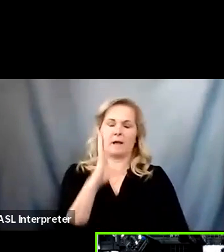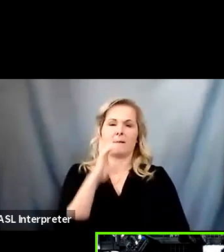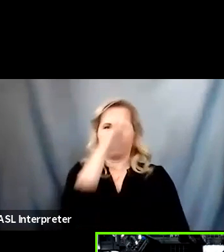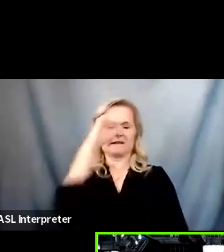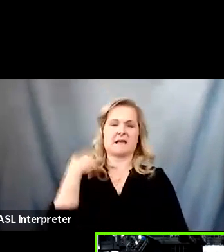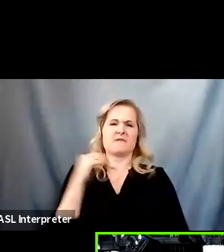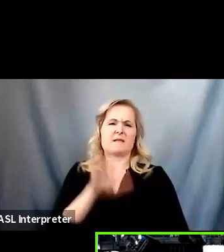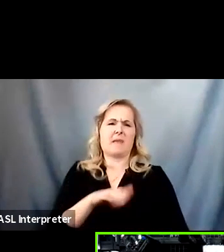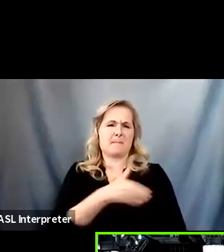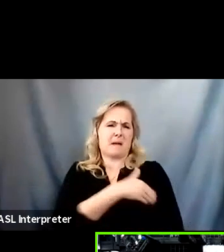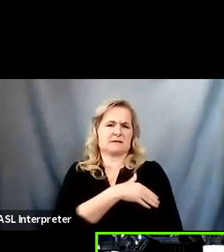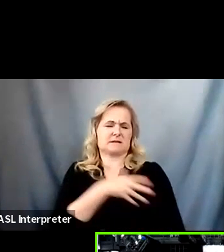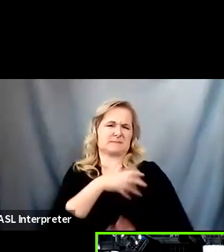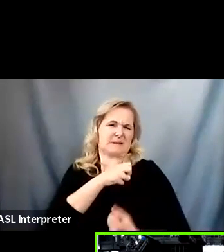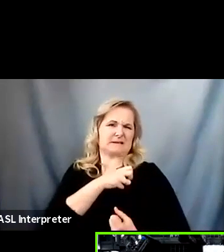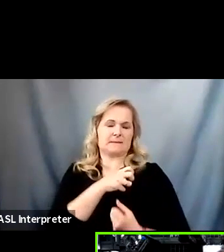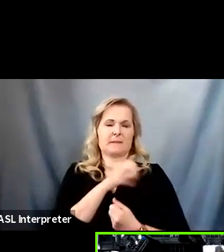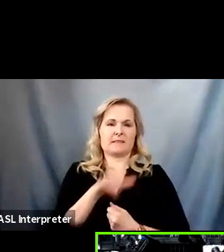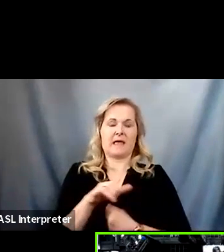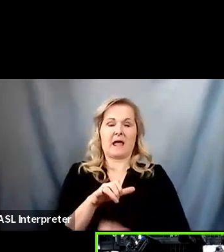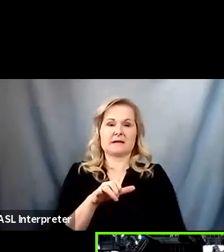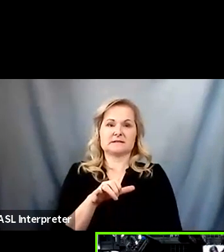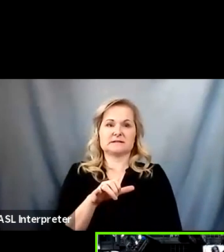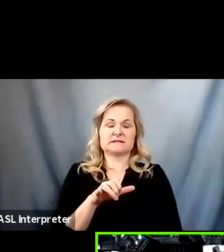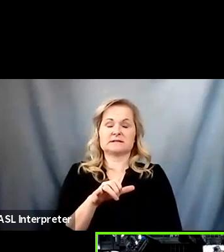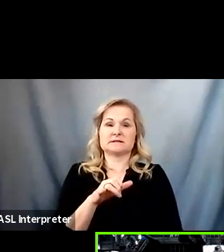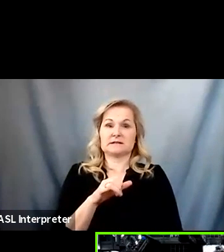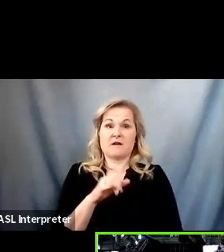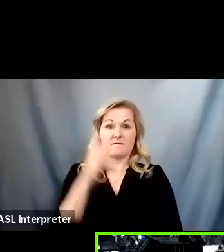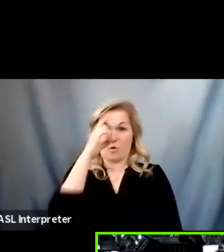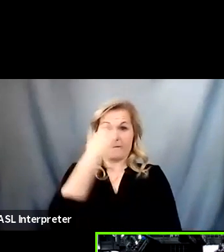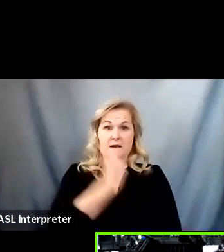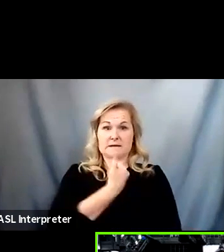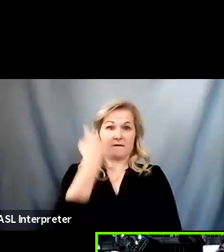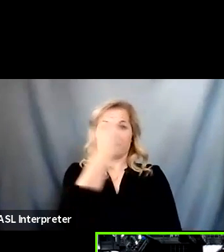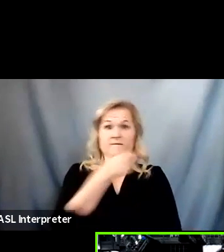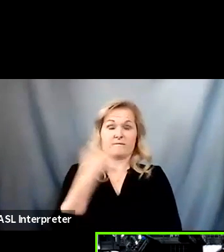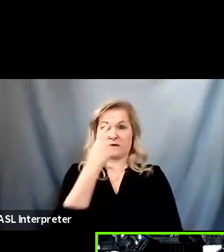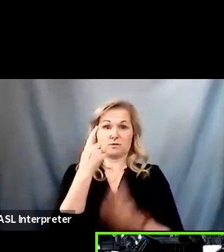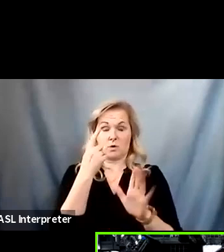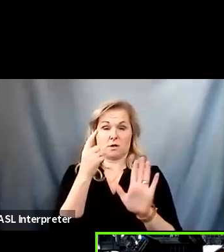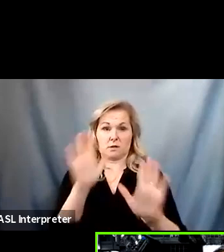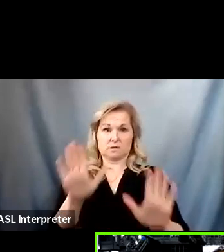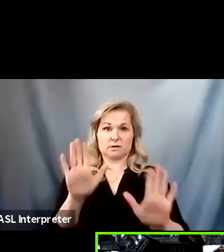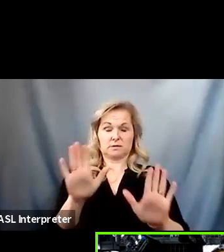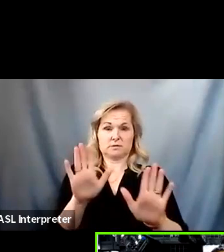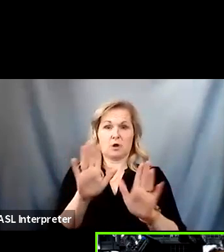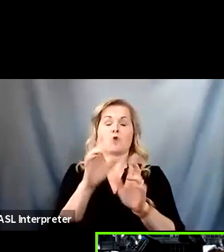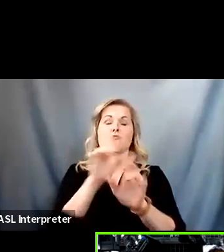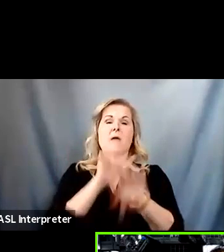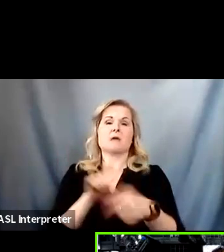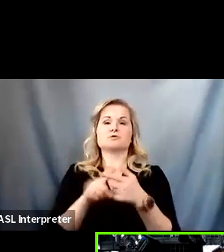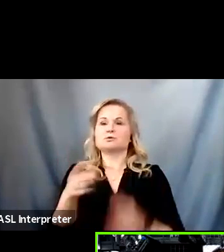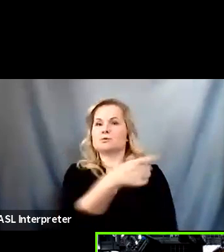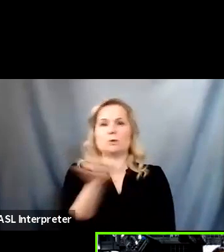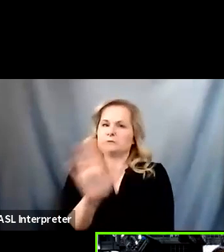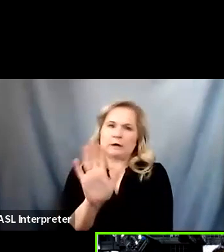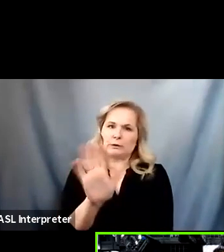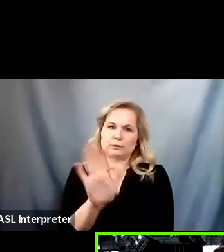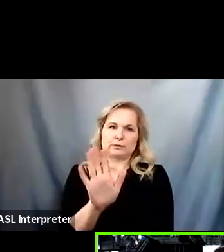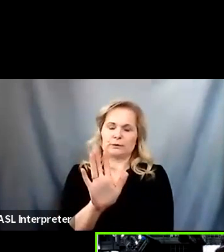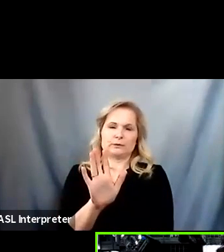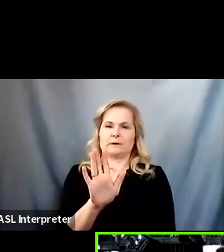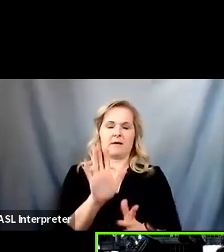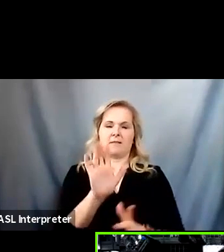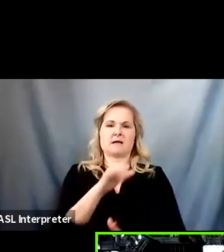muscle spasm. That is never a visual facial, I'm never making a facial comment